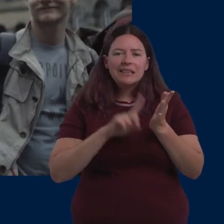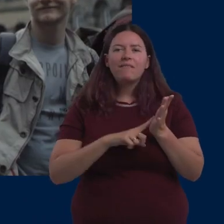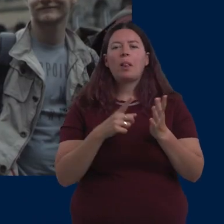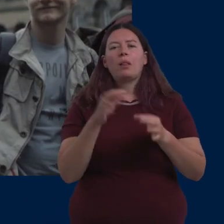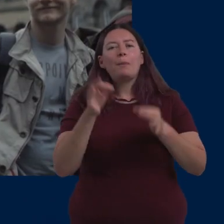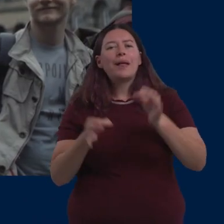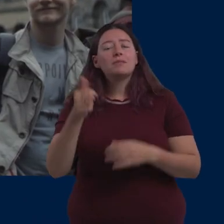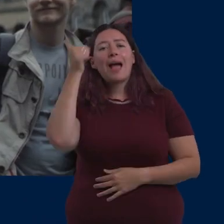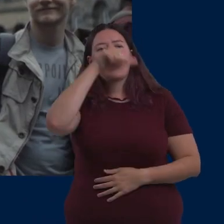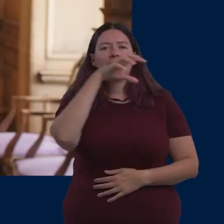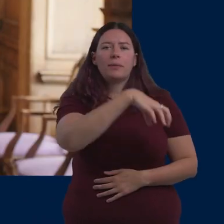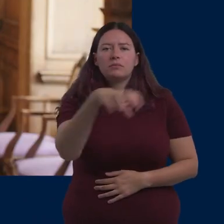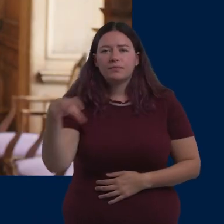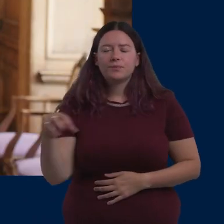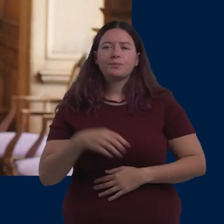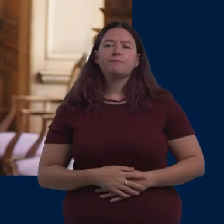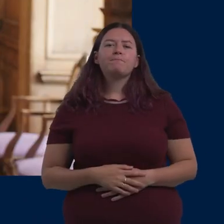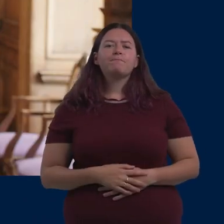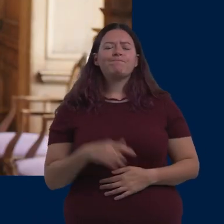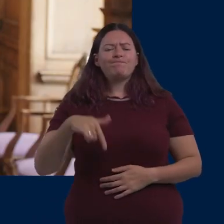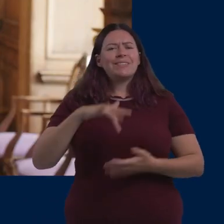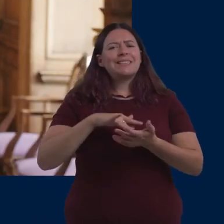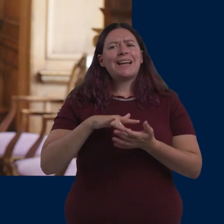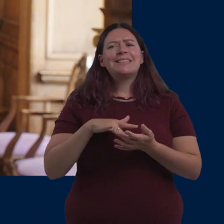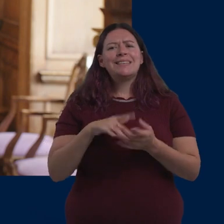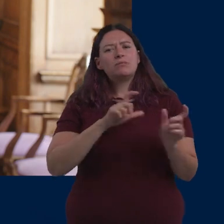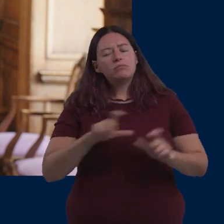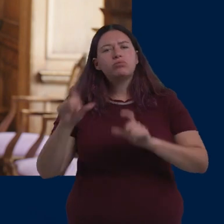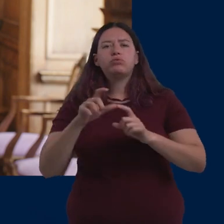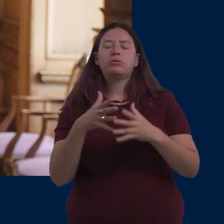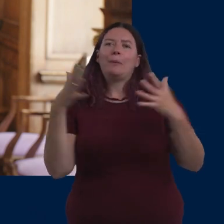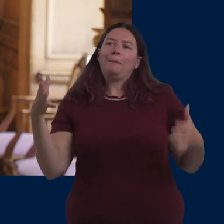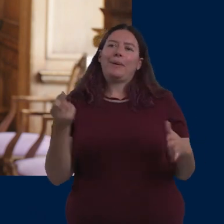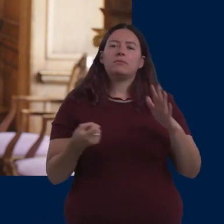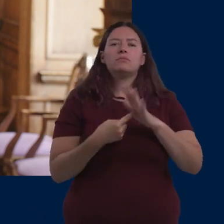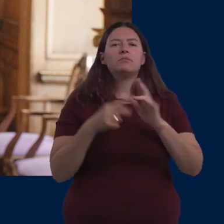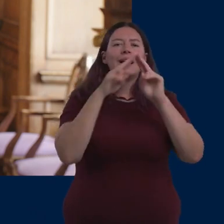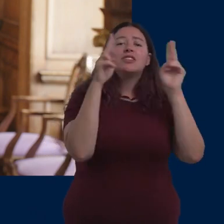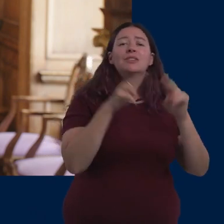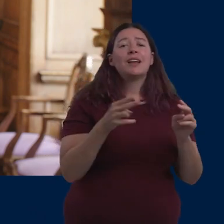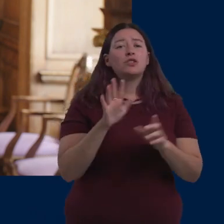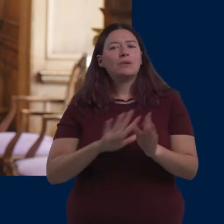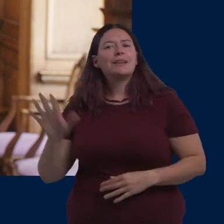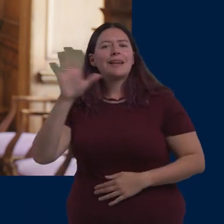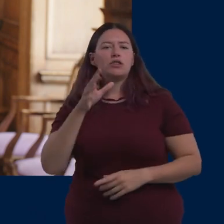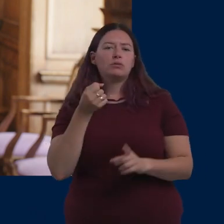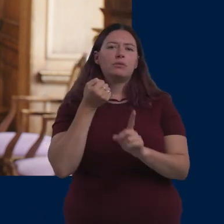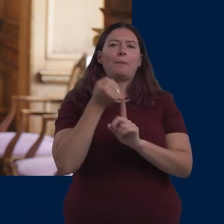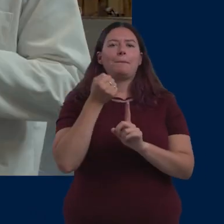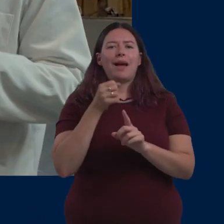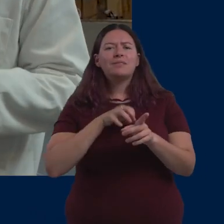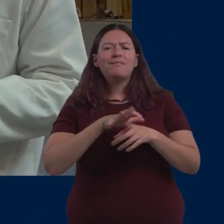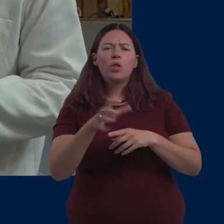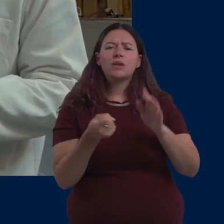academic institutions. The city also continues to have a substantial international and national impact, influencing key